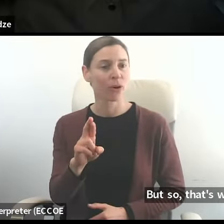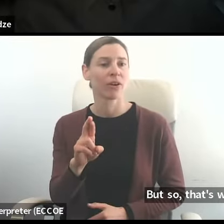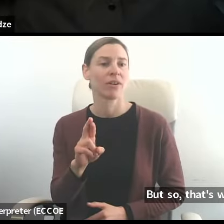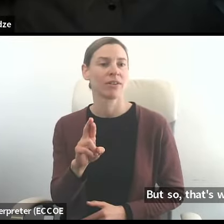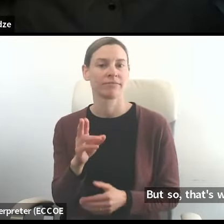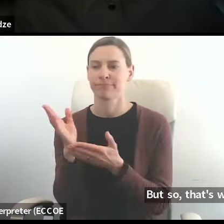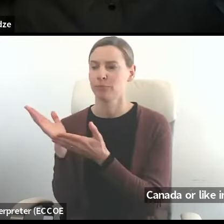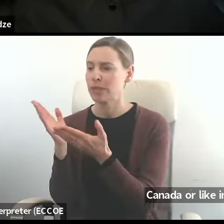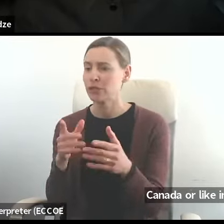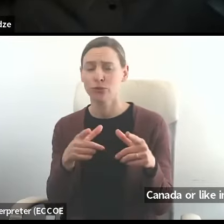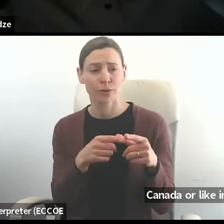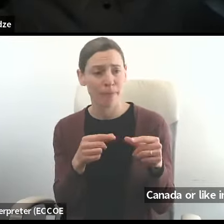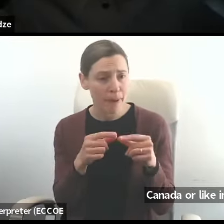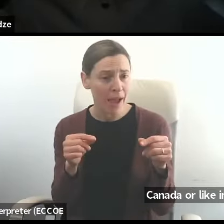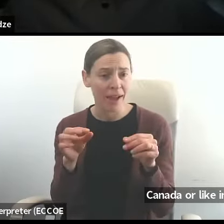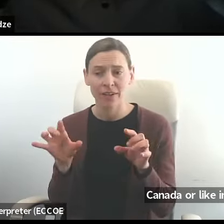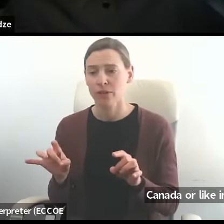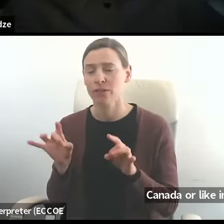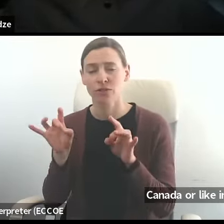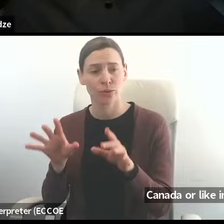in Australia, like far,